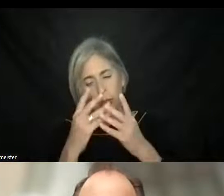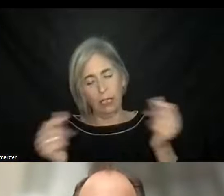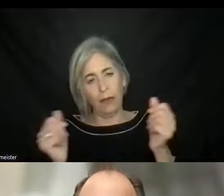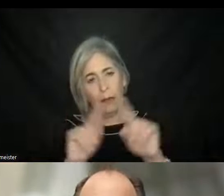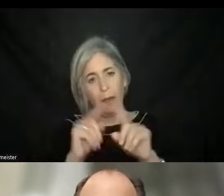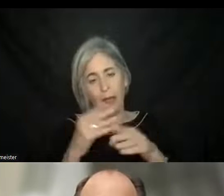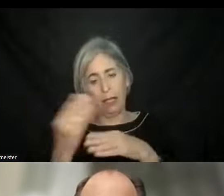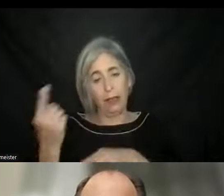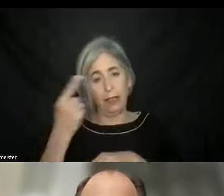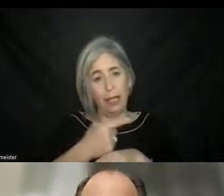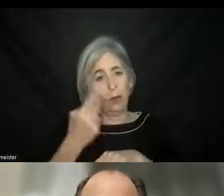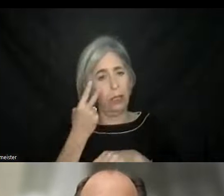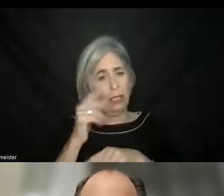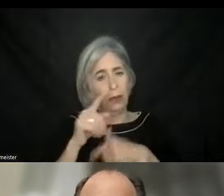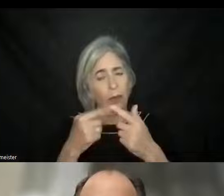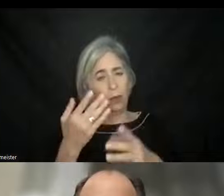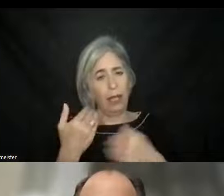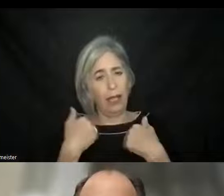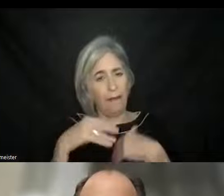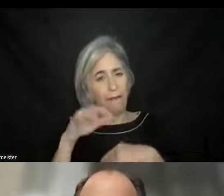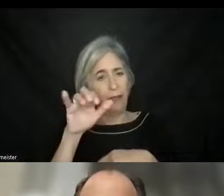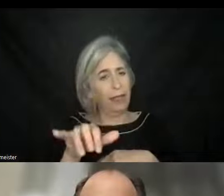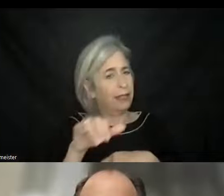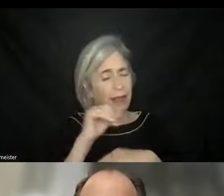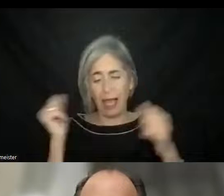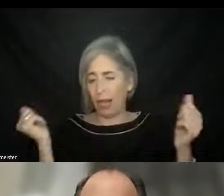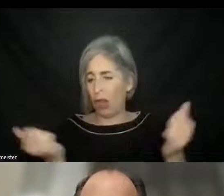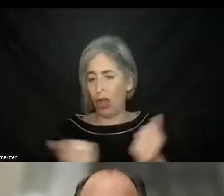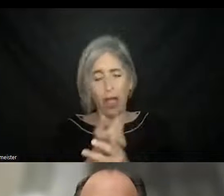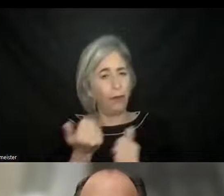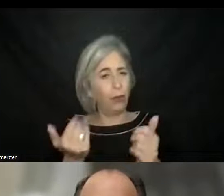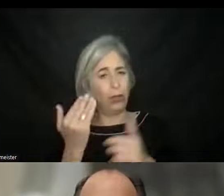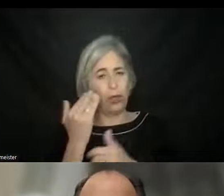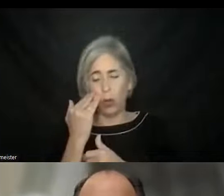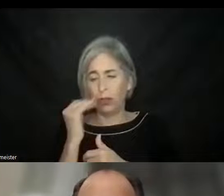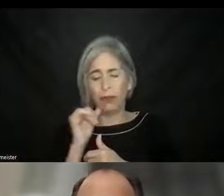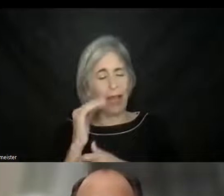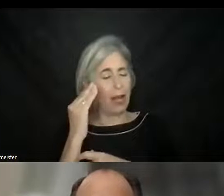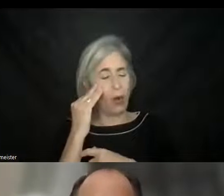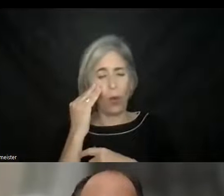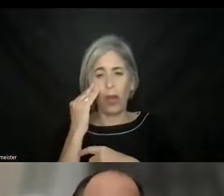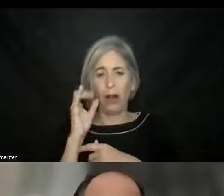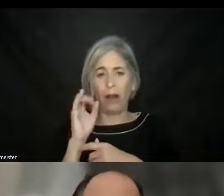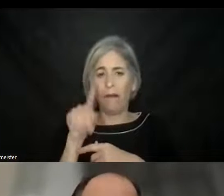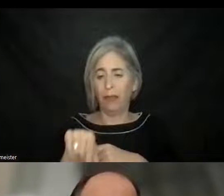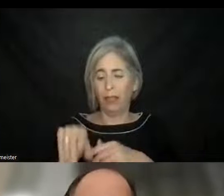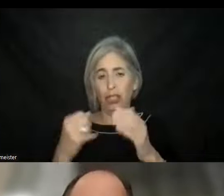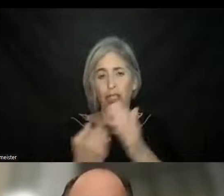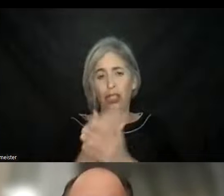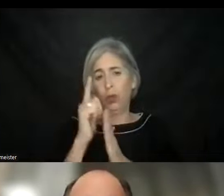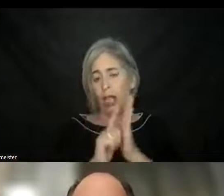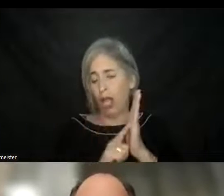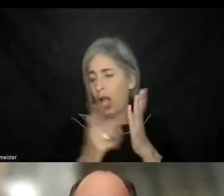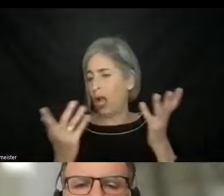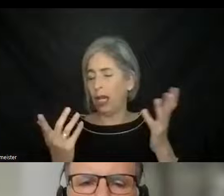we also see that even when we have this, not everyone knows about it. People are not aware of the existence of the